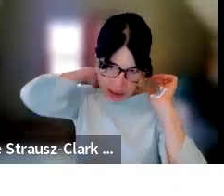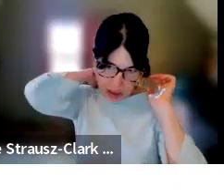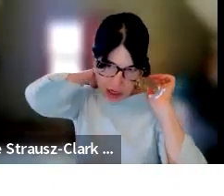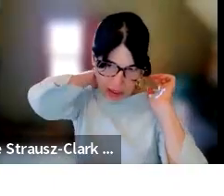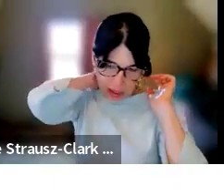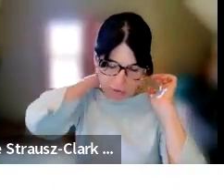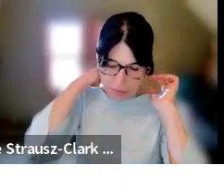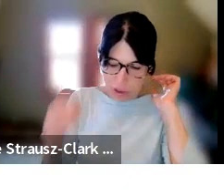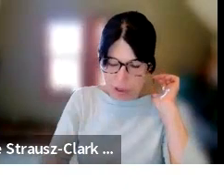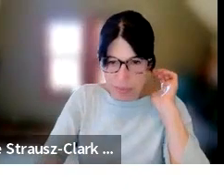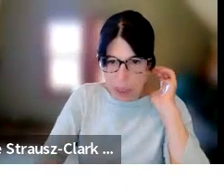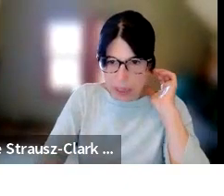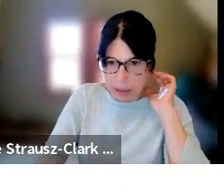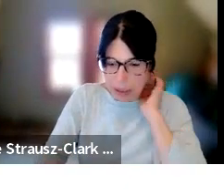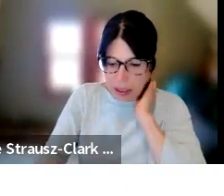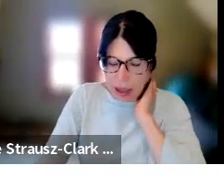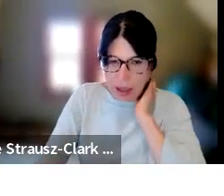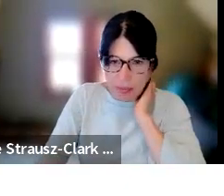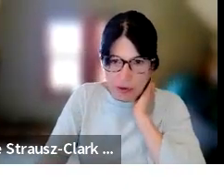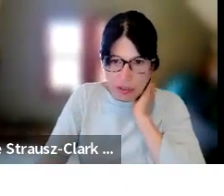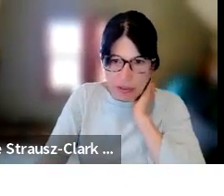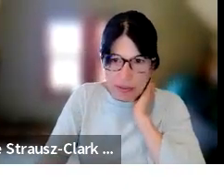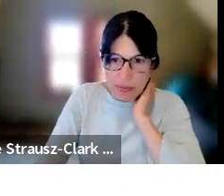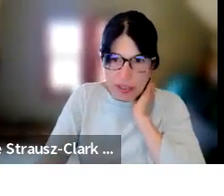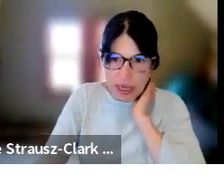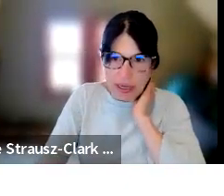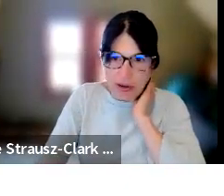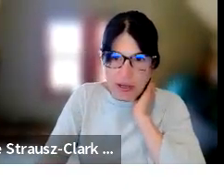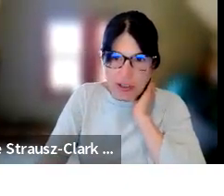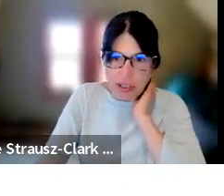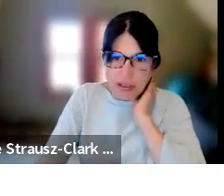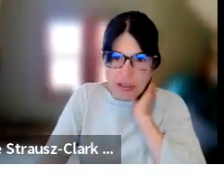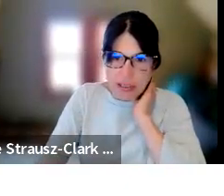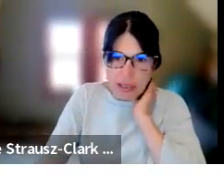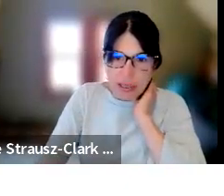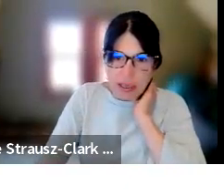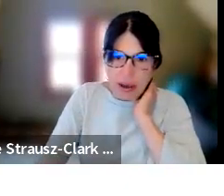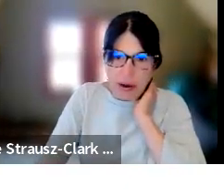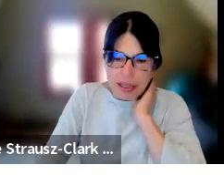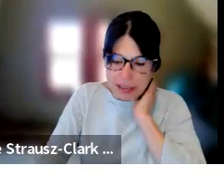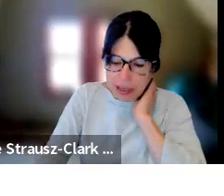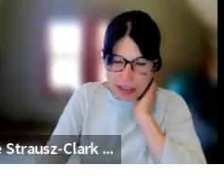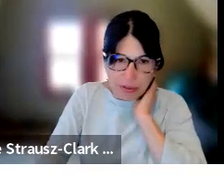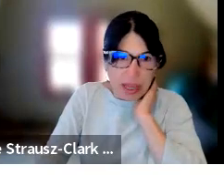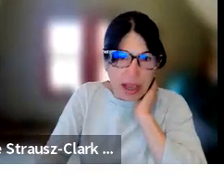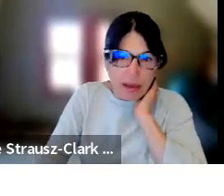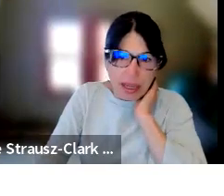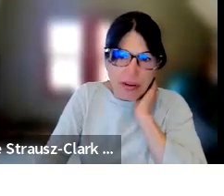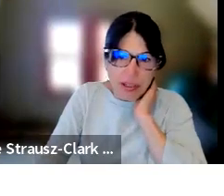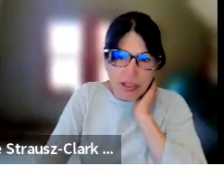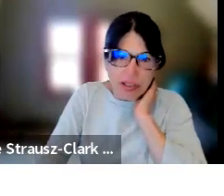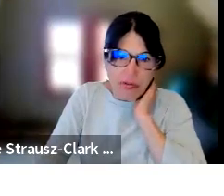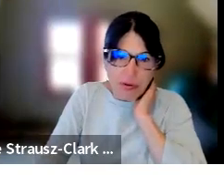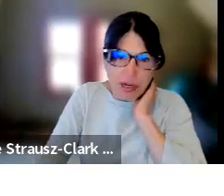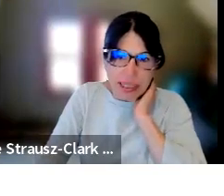put something in the chat that I got from Sean and Puck. CRIS Committee members, any questions? Oh, I see Vicki too.